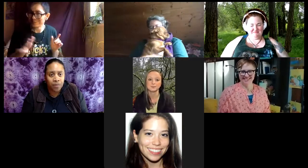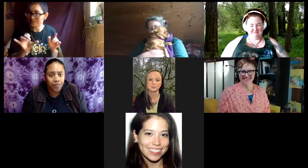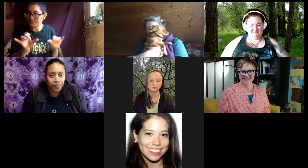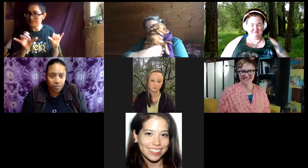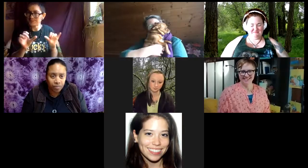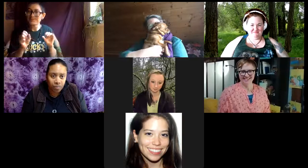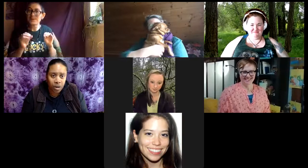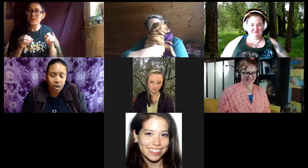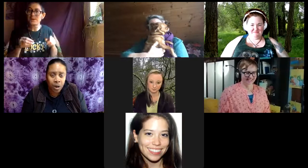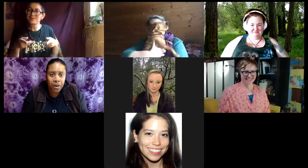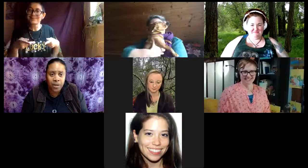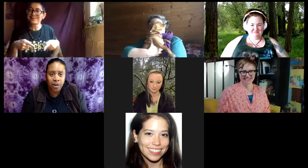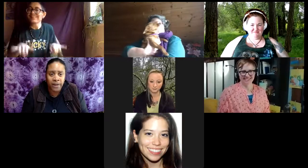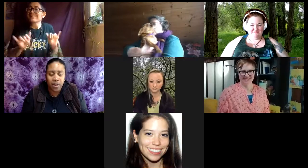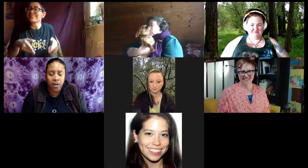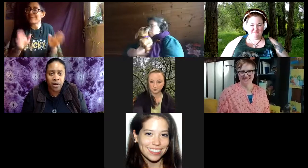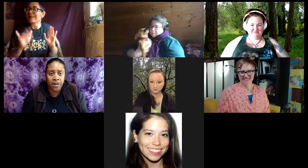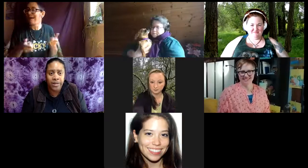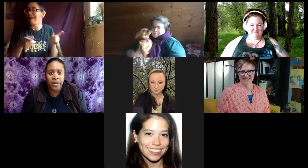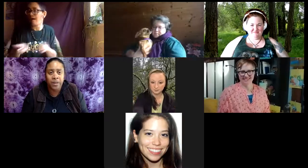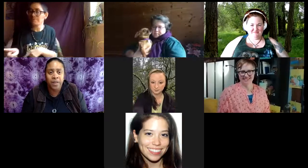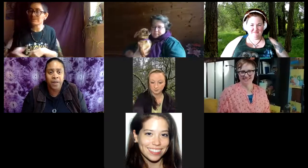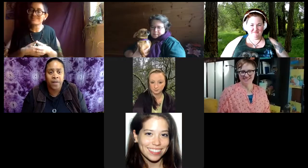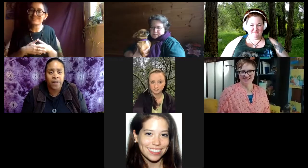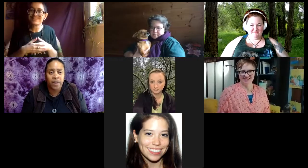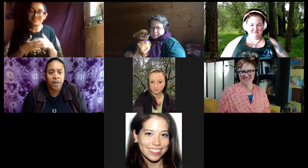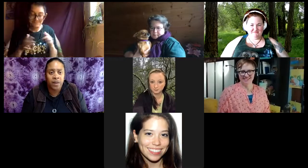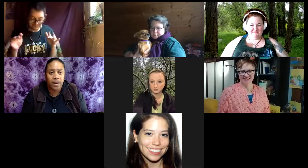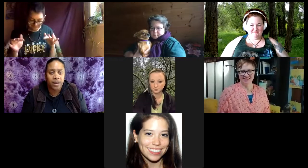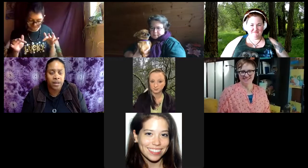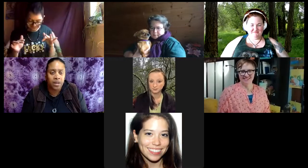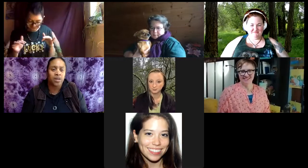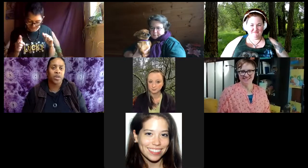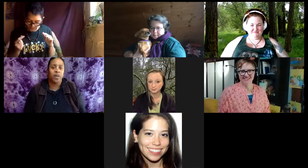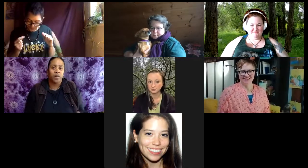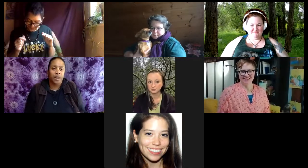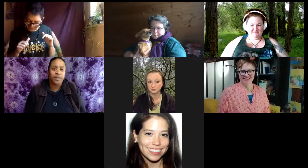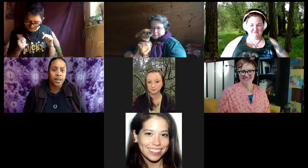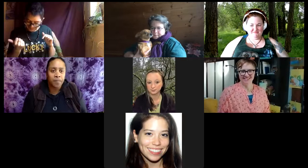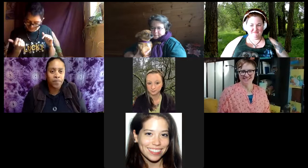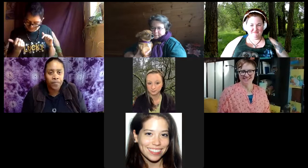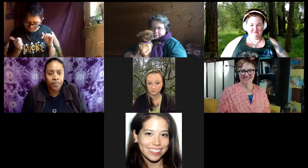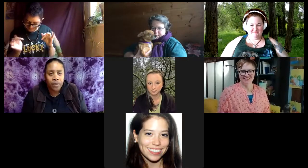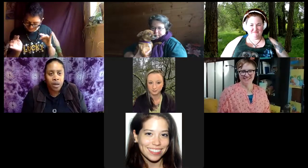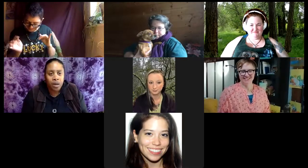you. You know, because they're very curious, and it'll be involving a energy of curiosity.